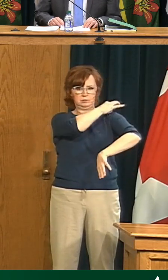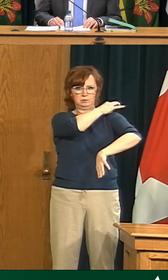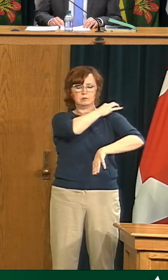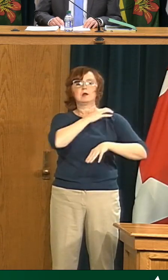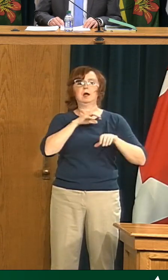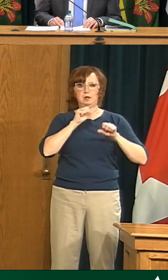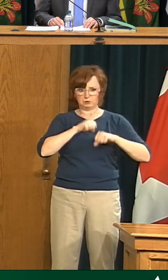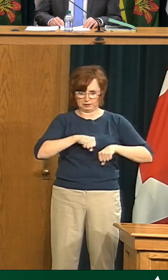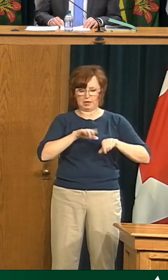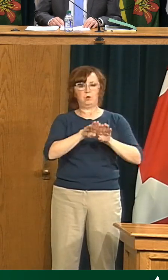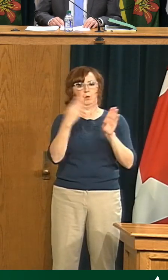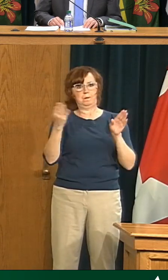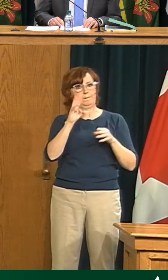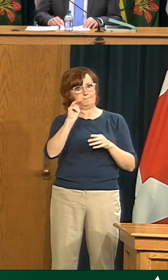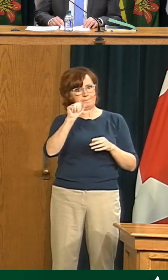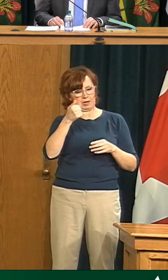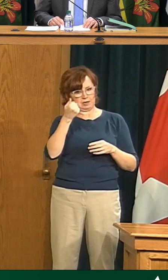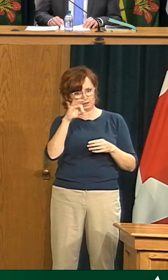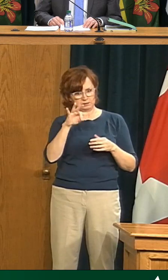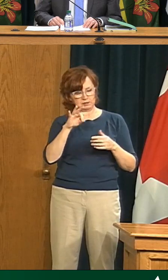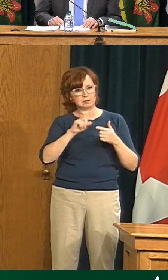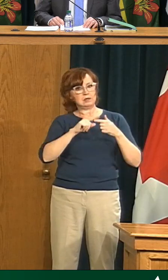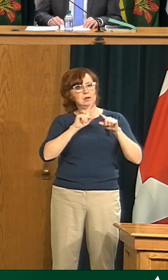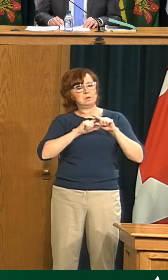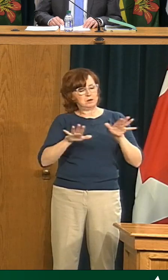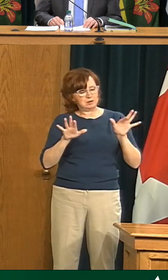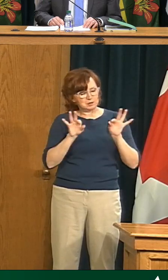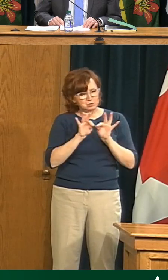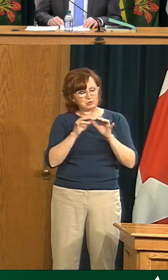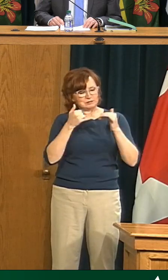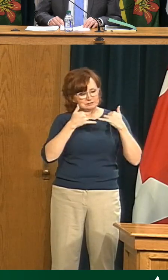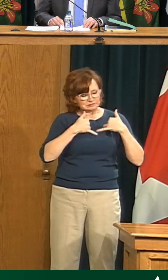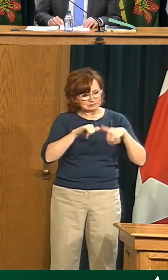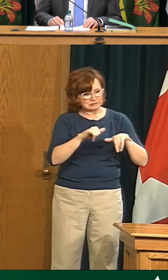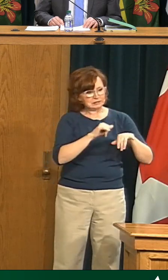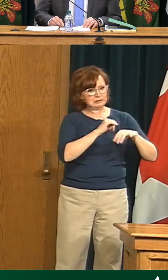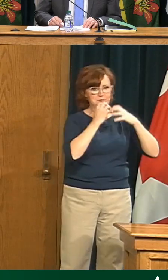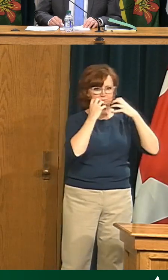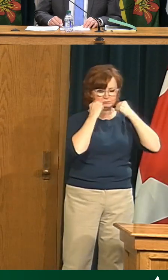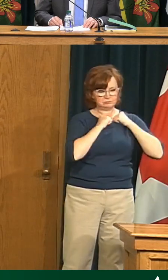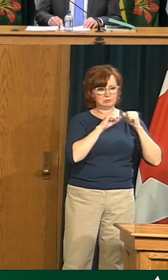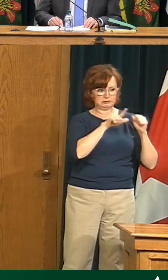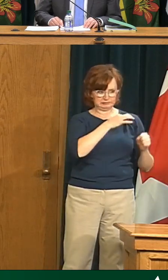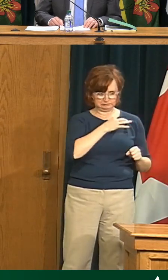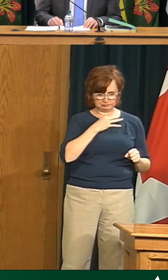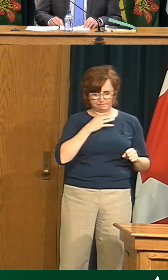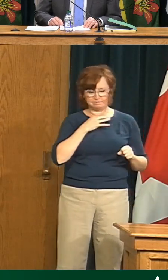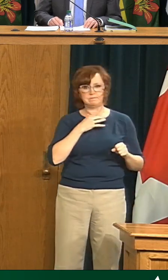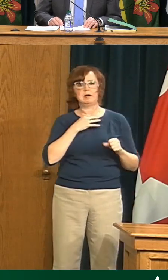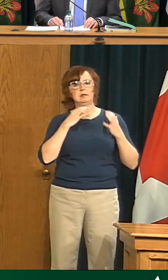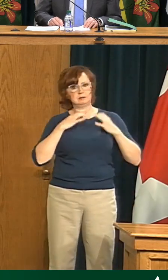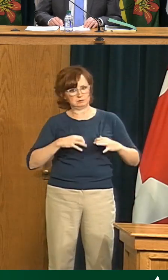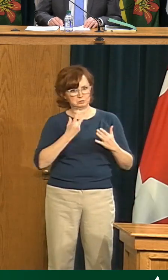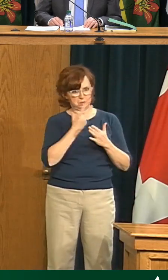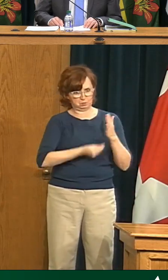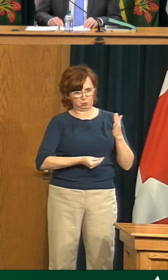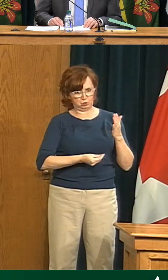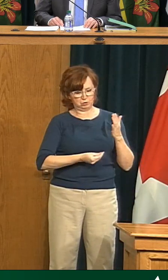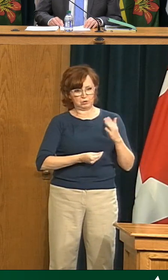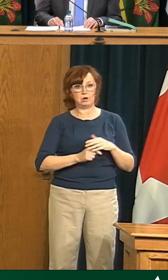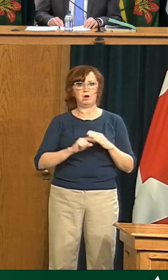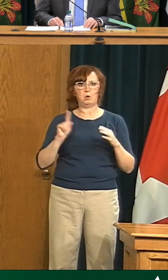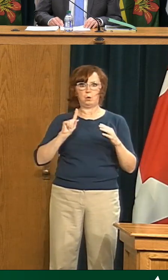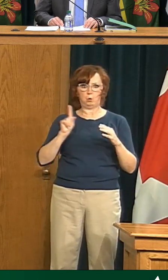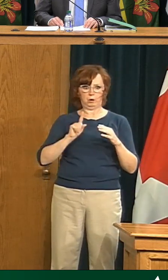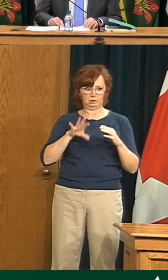and to protect their customers. And those guidelines, again, are available in the comprehensive document that is provided on the